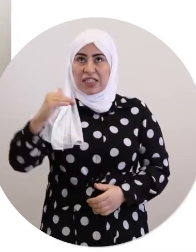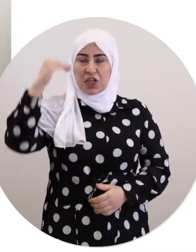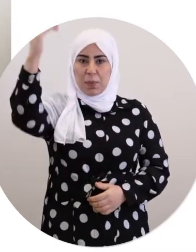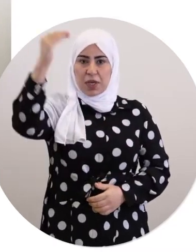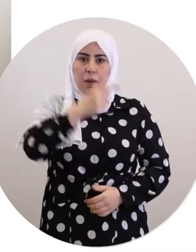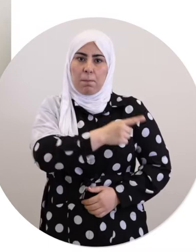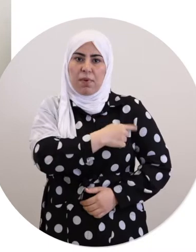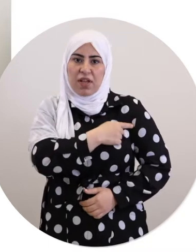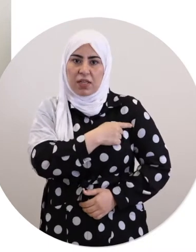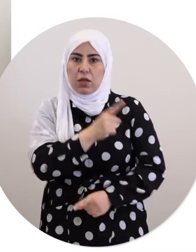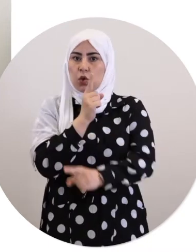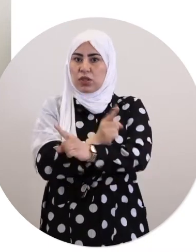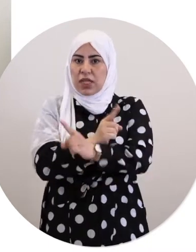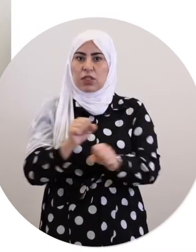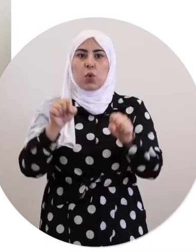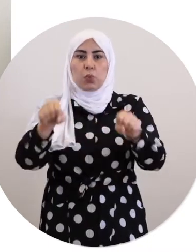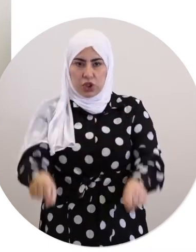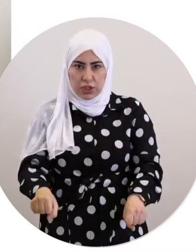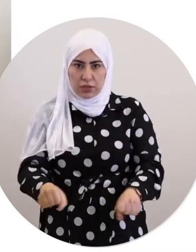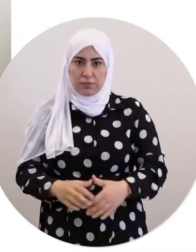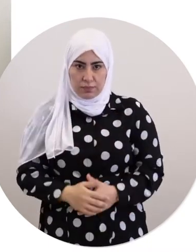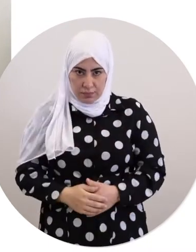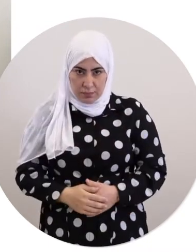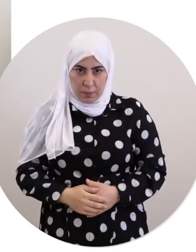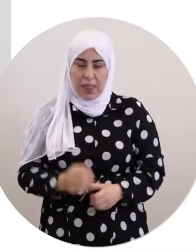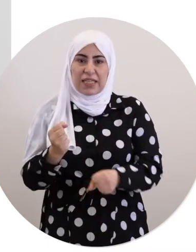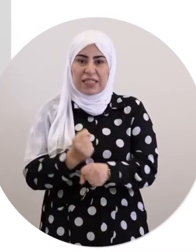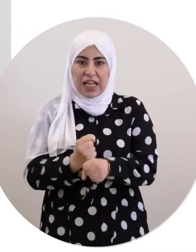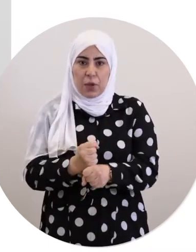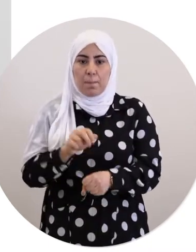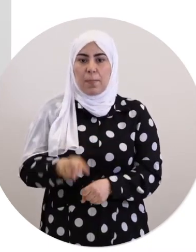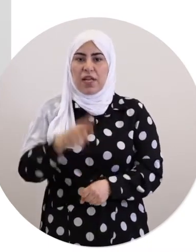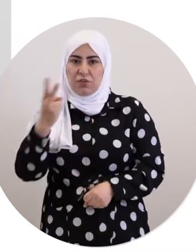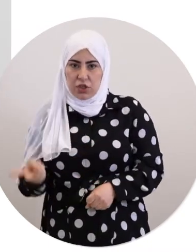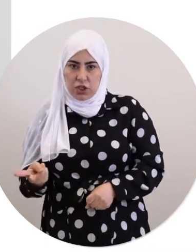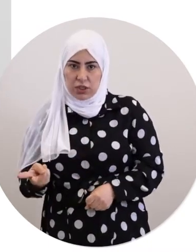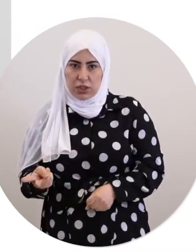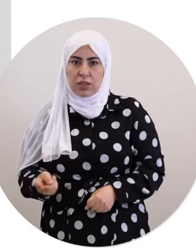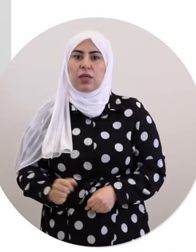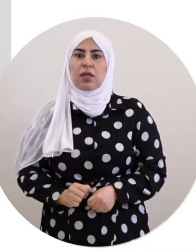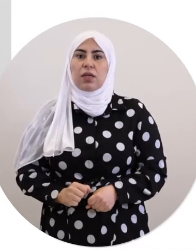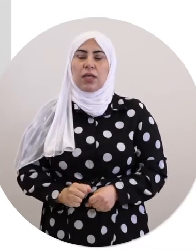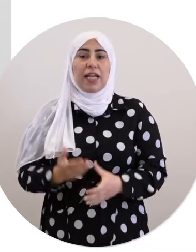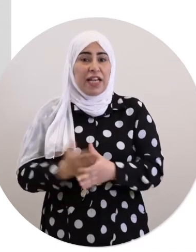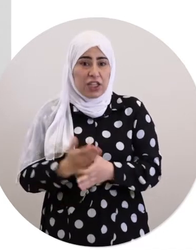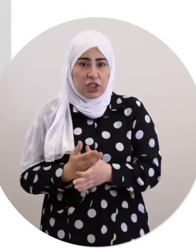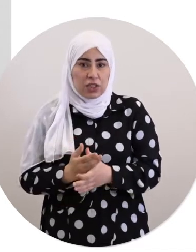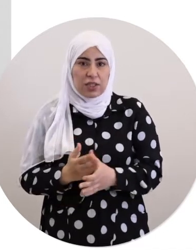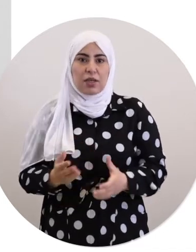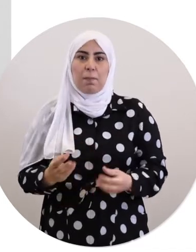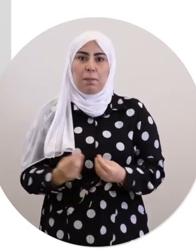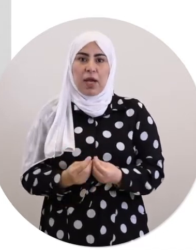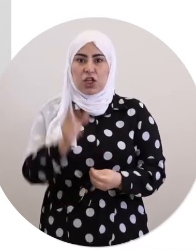trying to seem formal, you're going to use inversion. So it's used for formality, for emphasis,